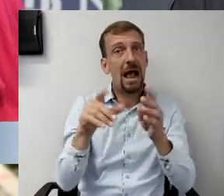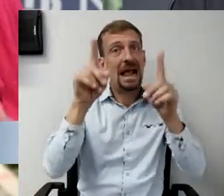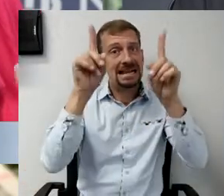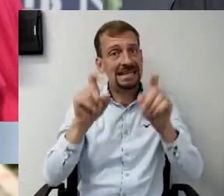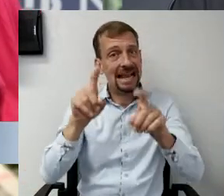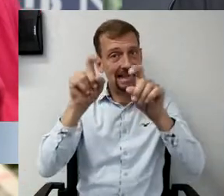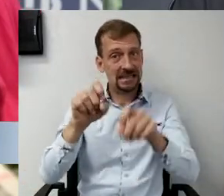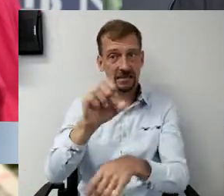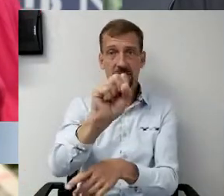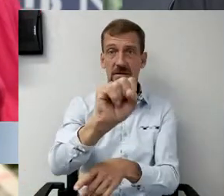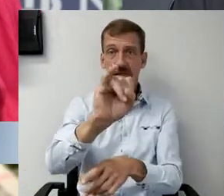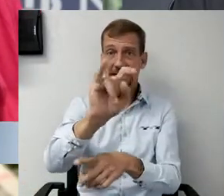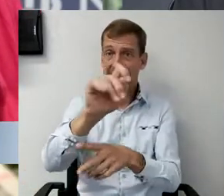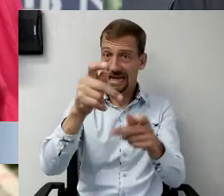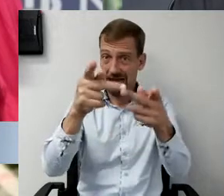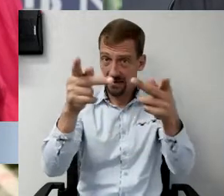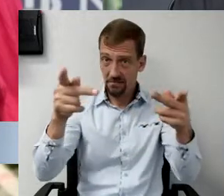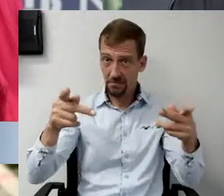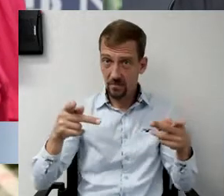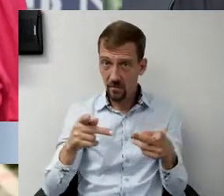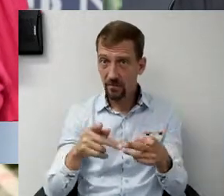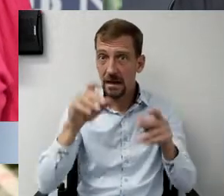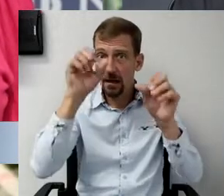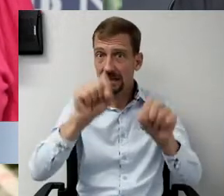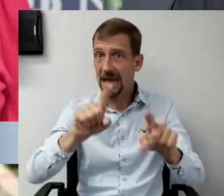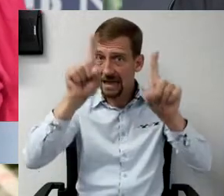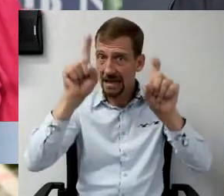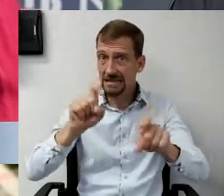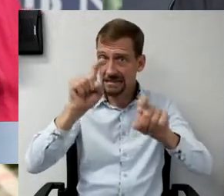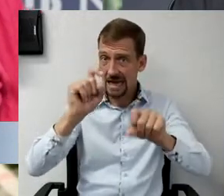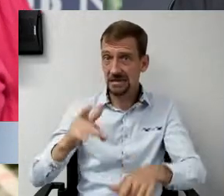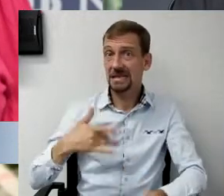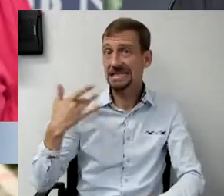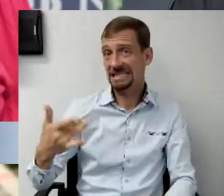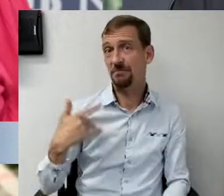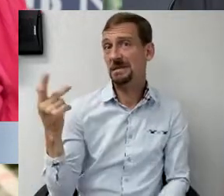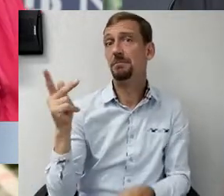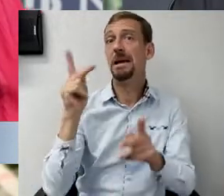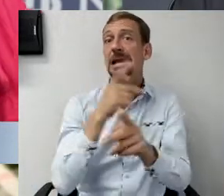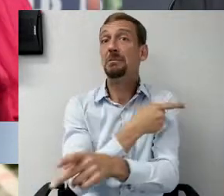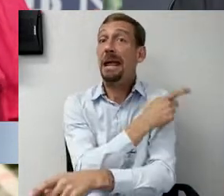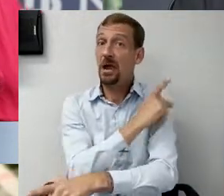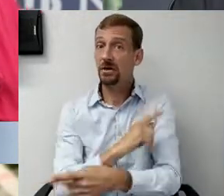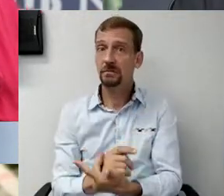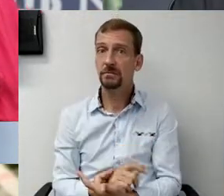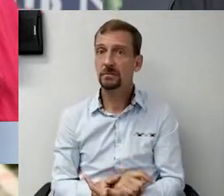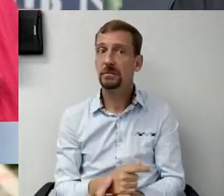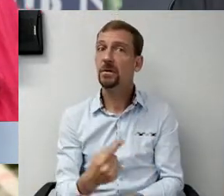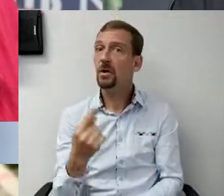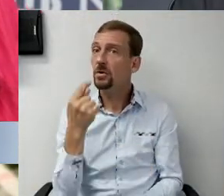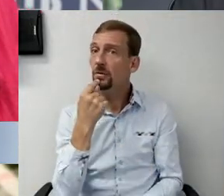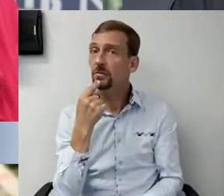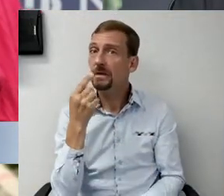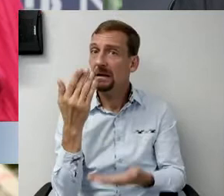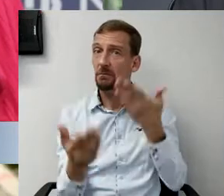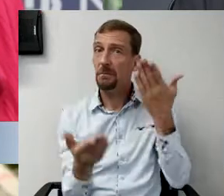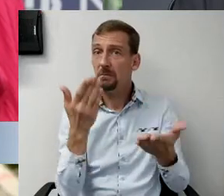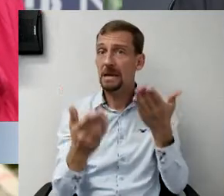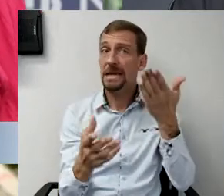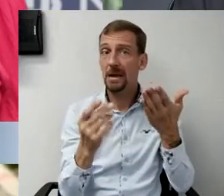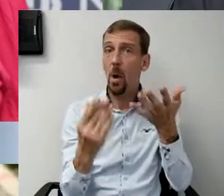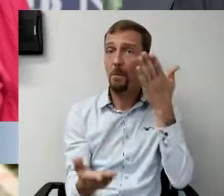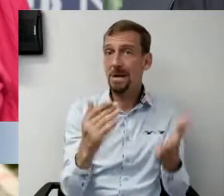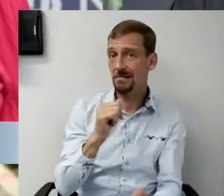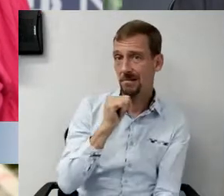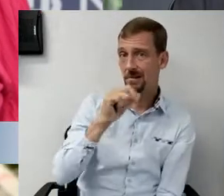able to test asymptomatic individuals. So you mentioned, I believe, last week that they may or may not require a physician